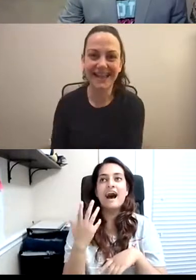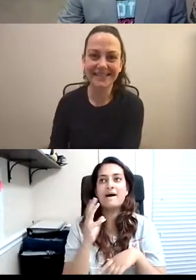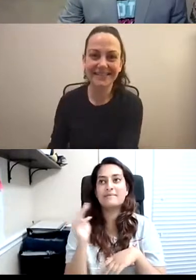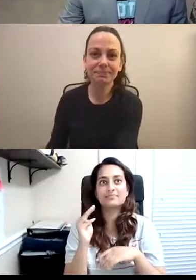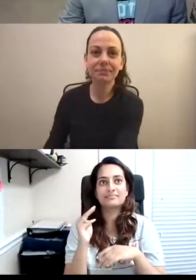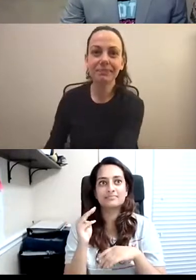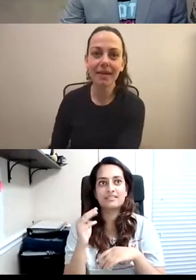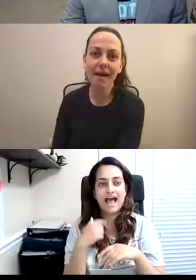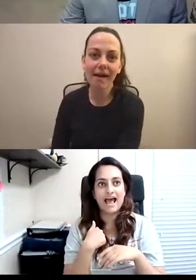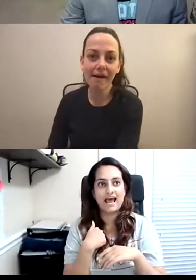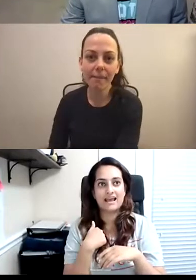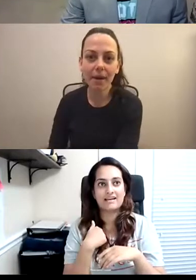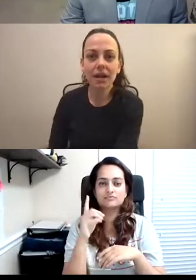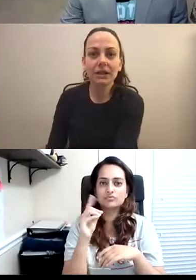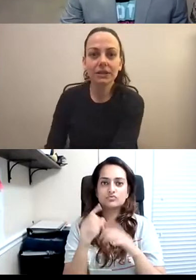Yes.